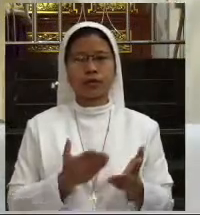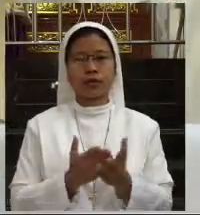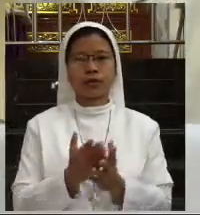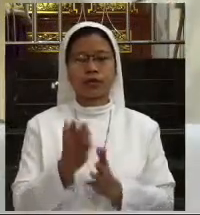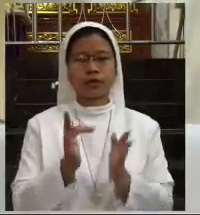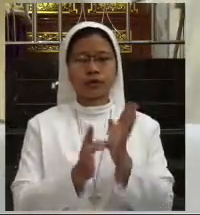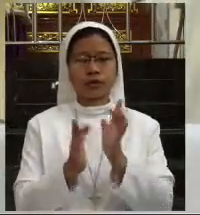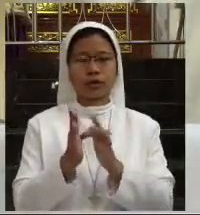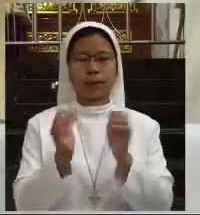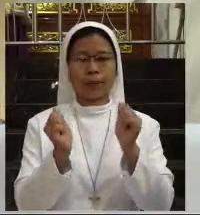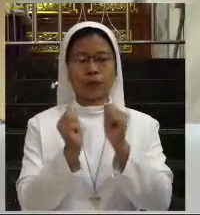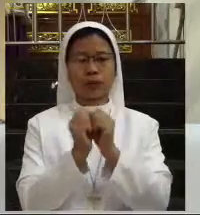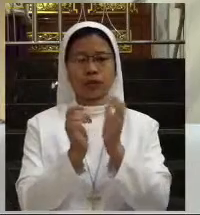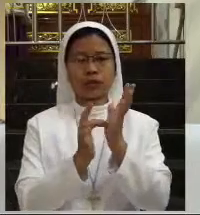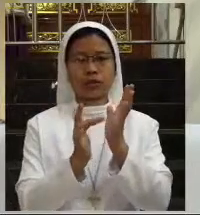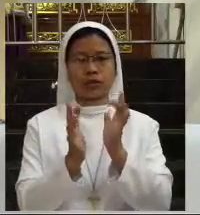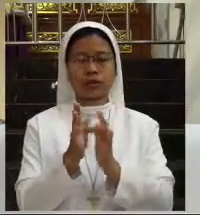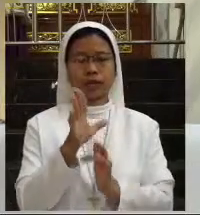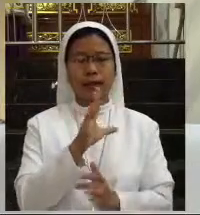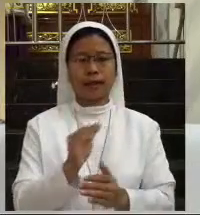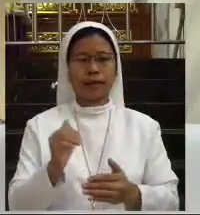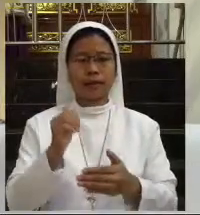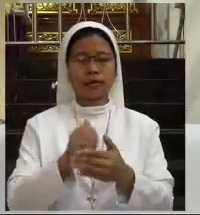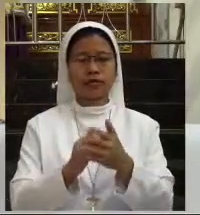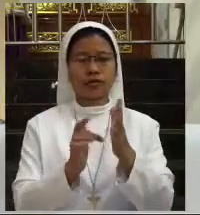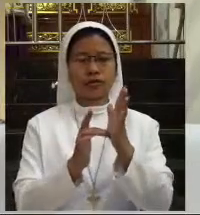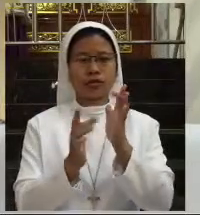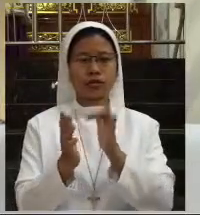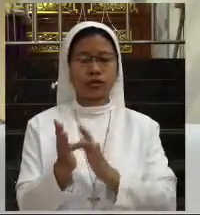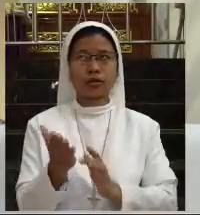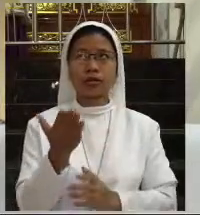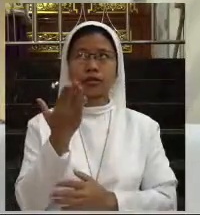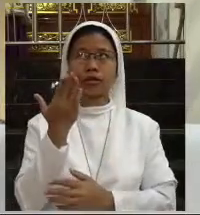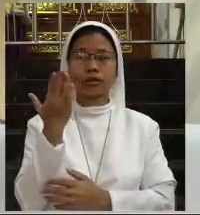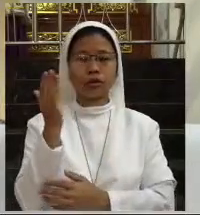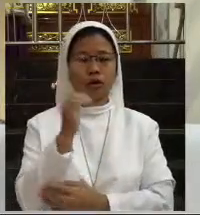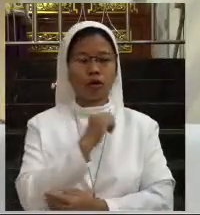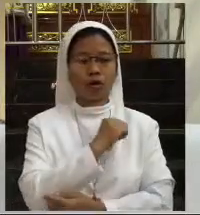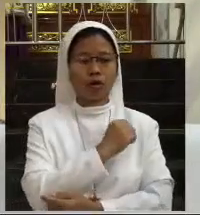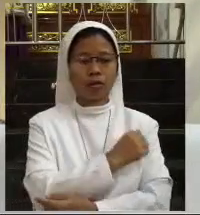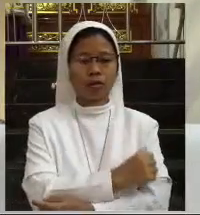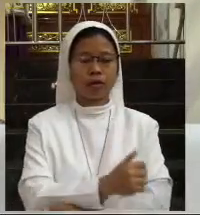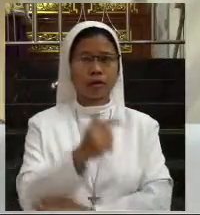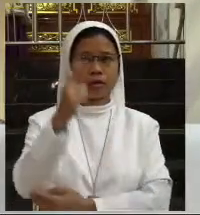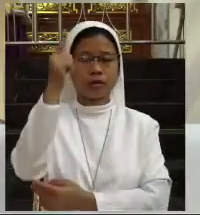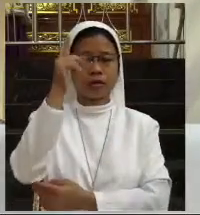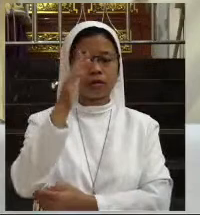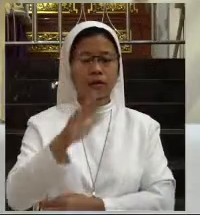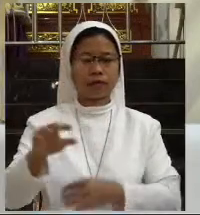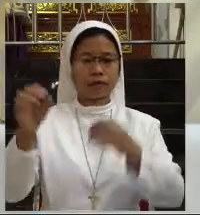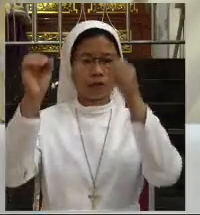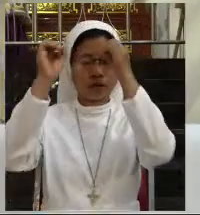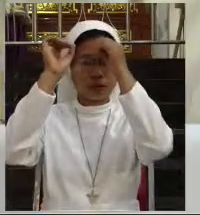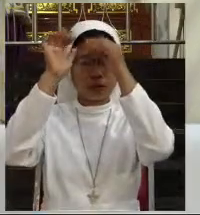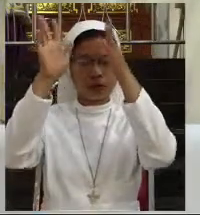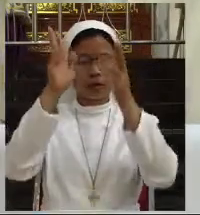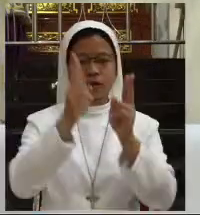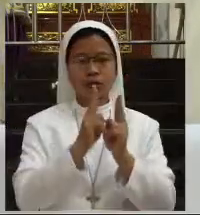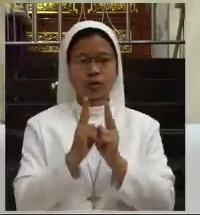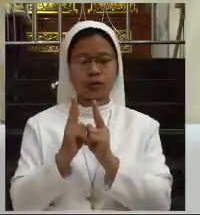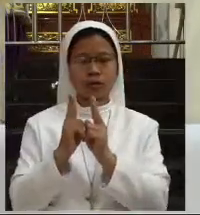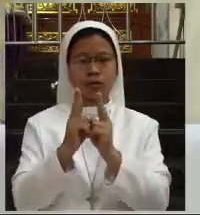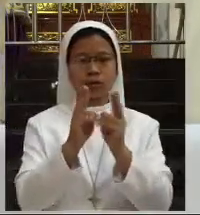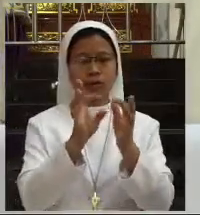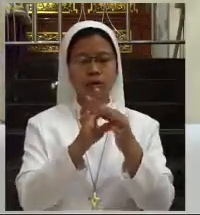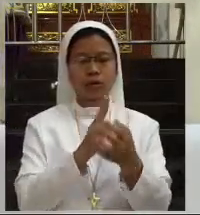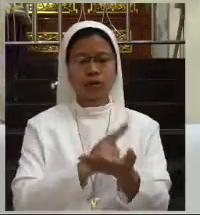Through him and with him and in him, O God, Almighty Father,